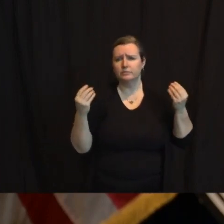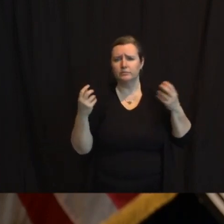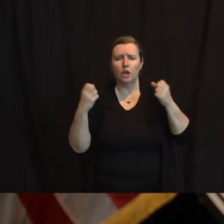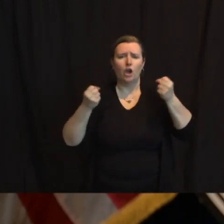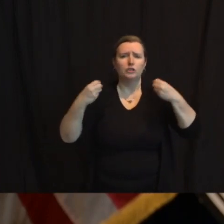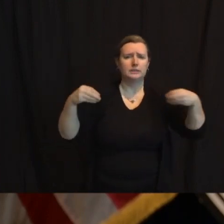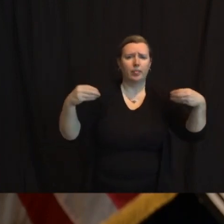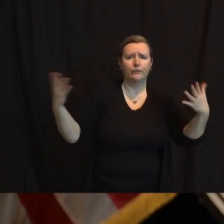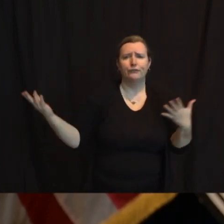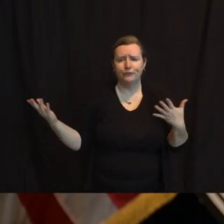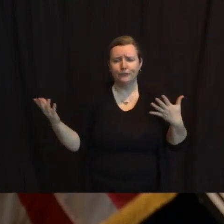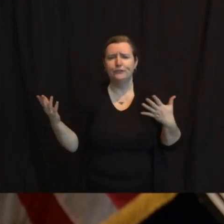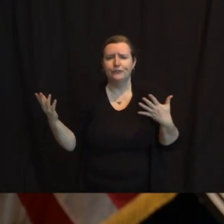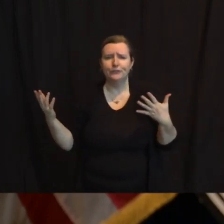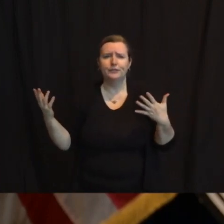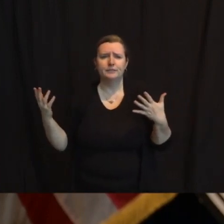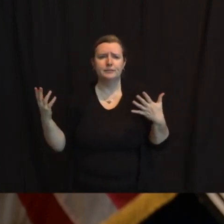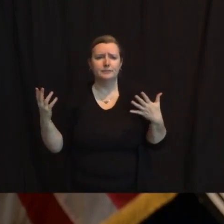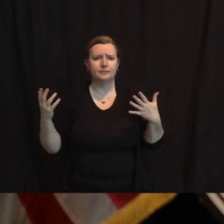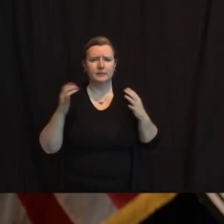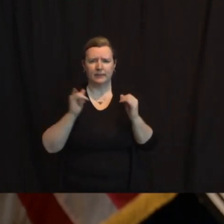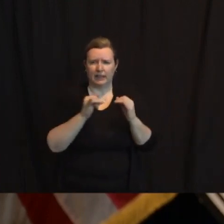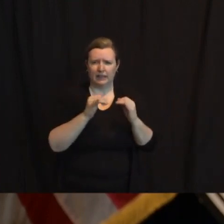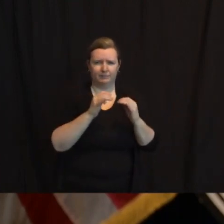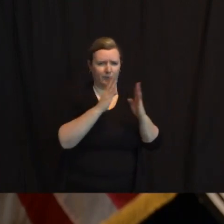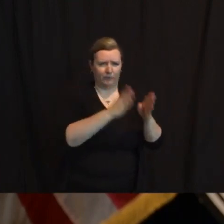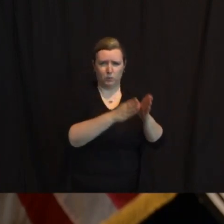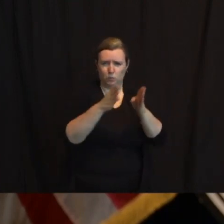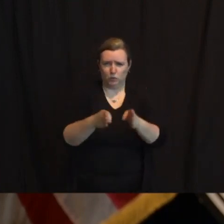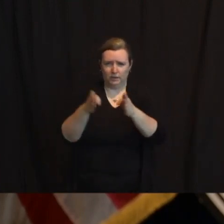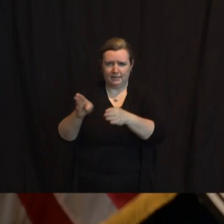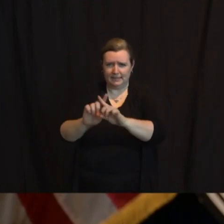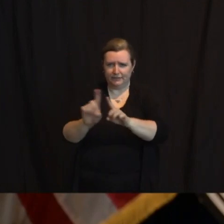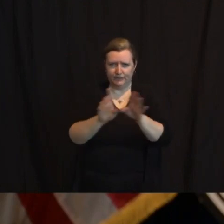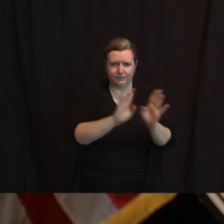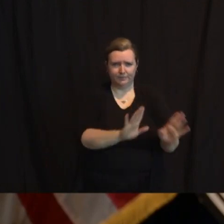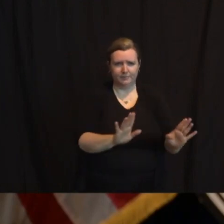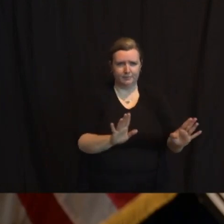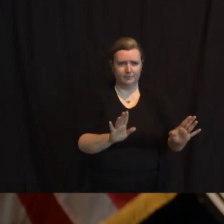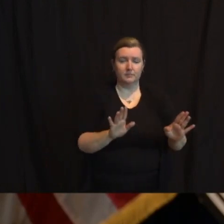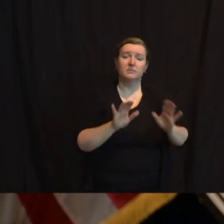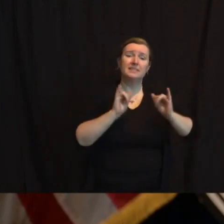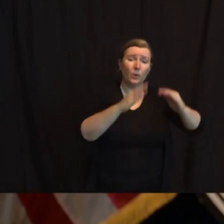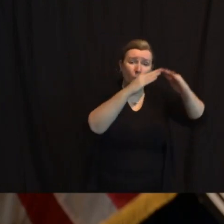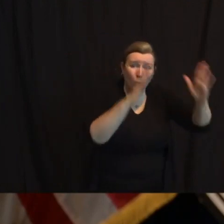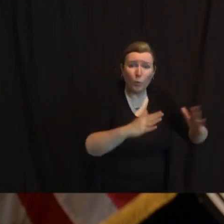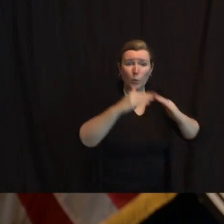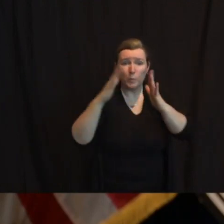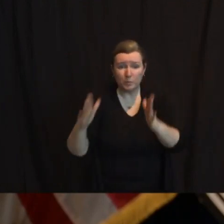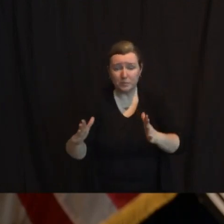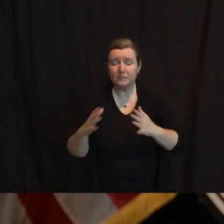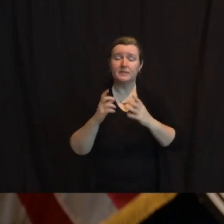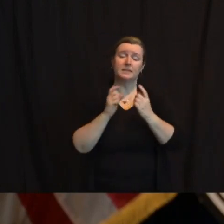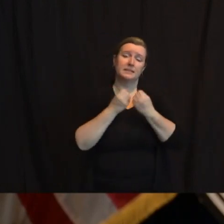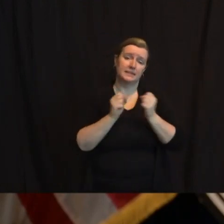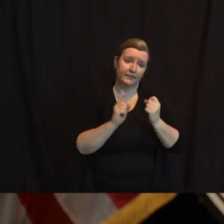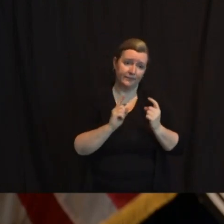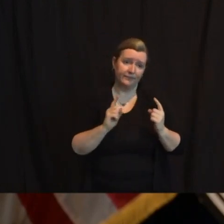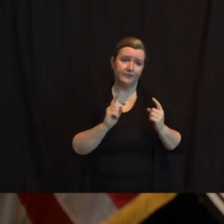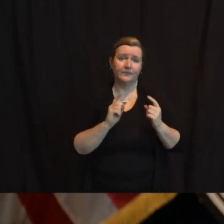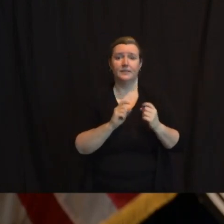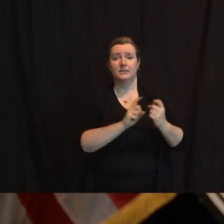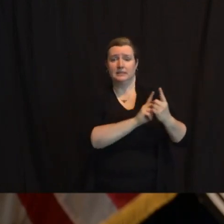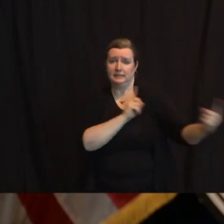considerations and a lot of steps that we're looking at. Again, in the meantime, keep doing what you're doing. Stay safe, stay home, keep your